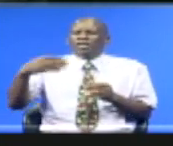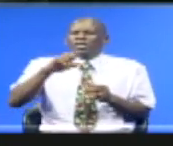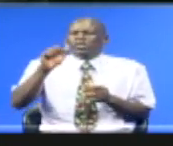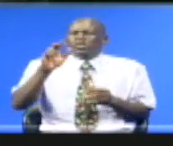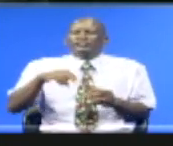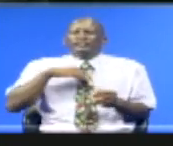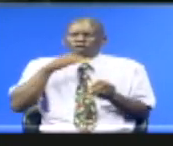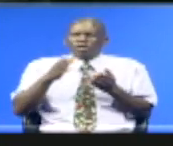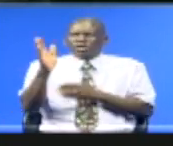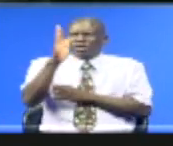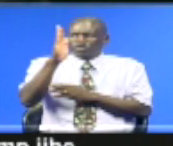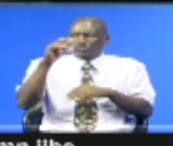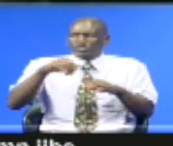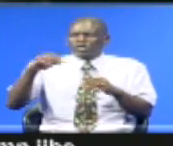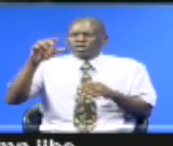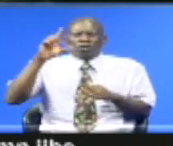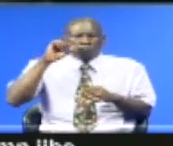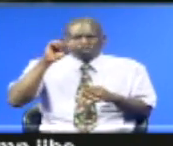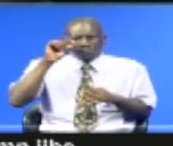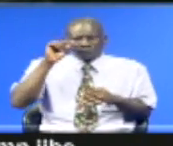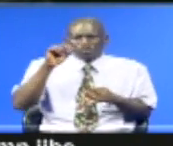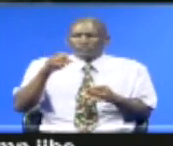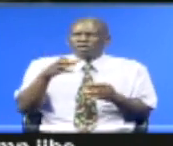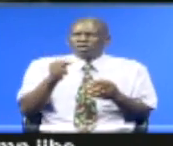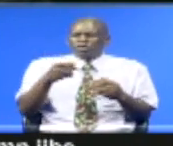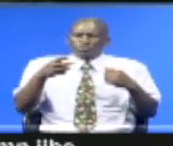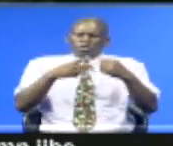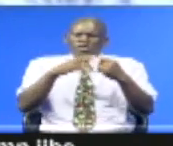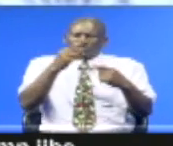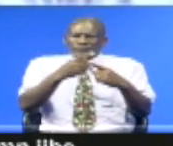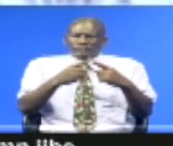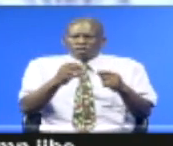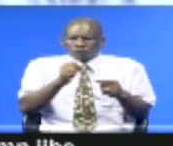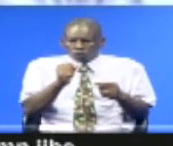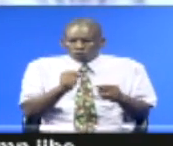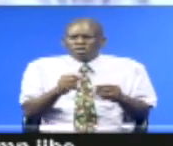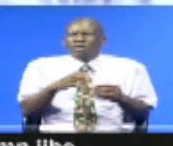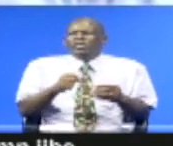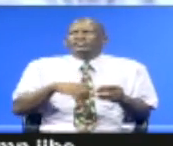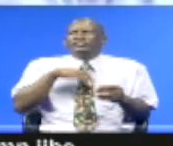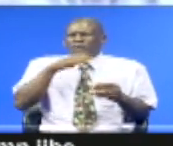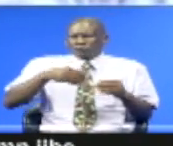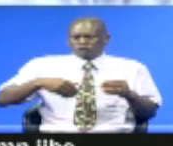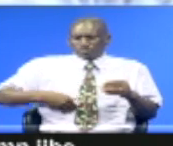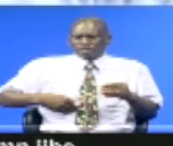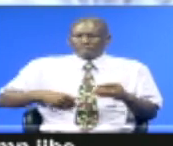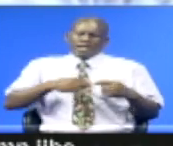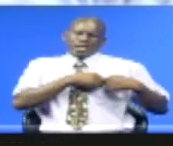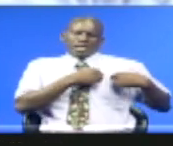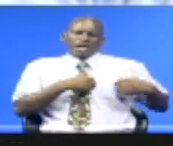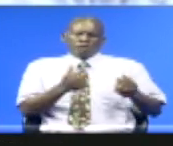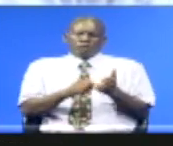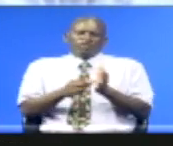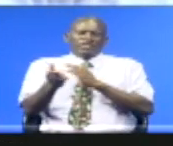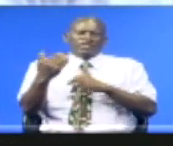in Guraya, that's in Mombasa. He was 70 years old. He died after suffering kidney and heart problems for the last